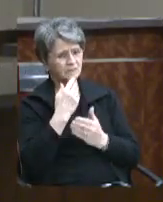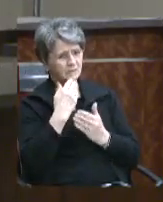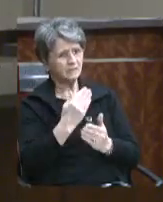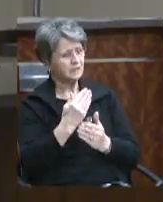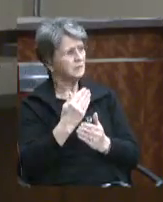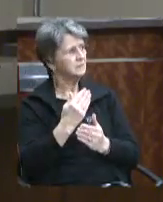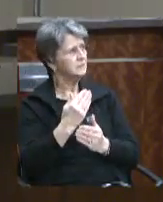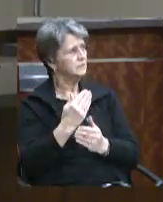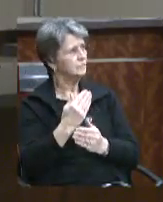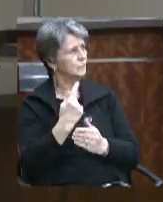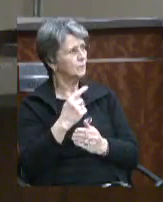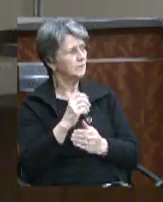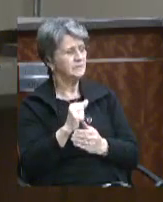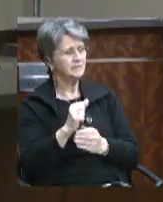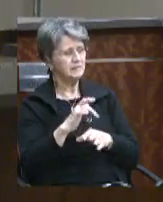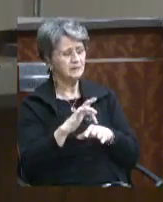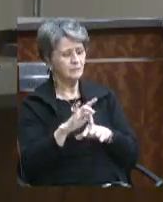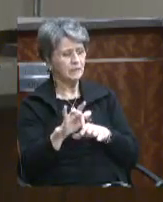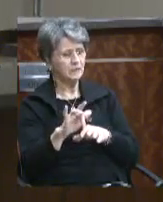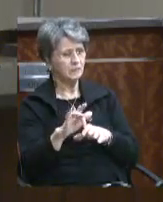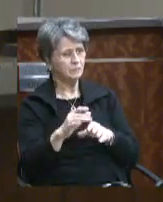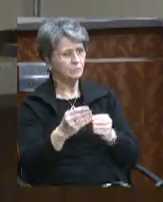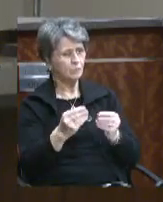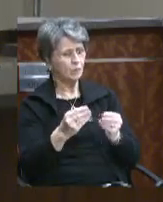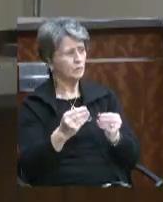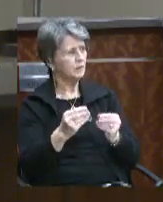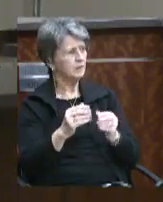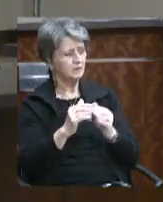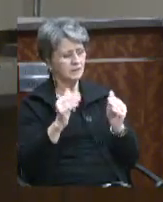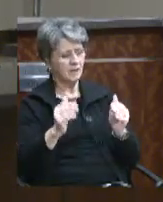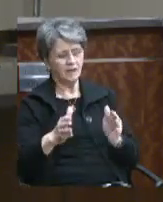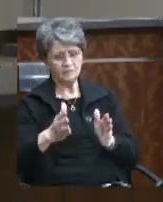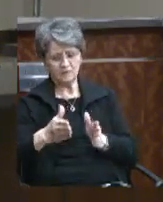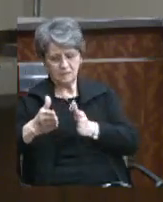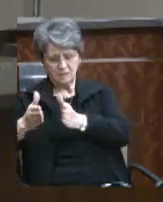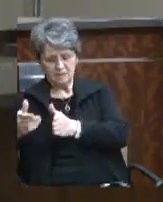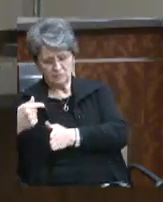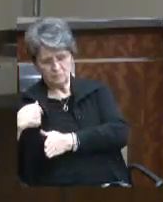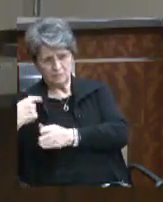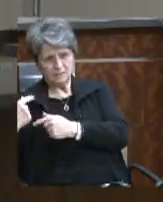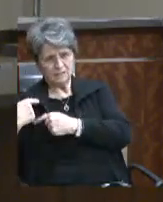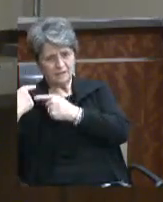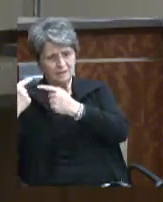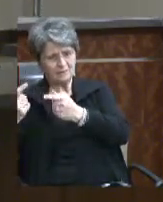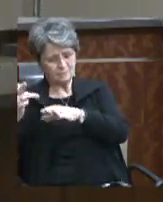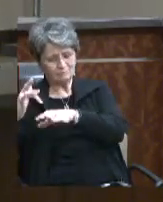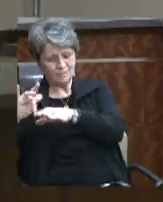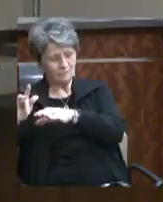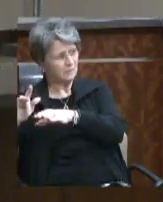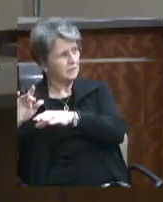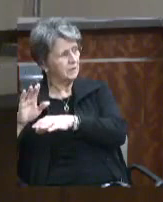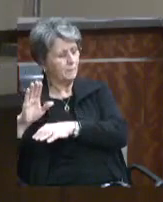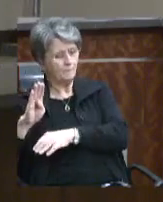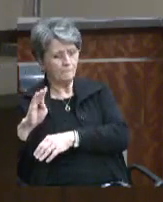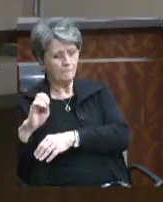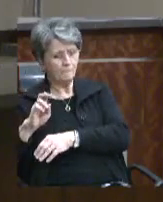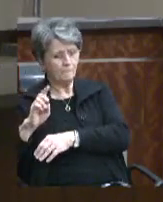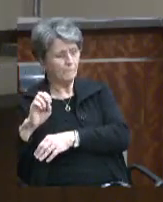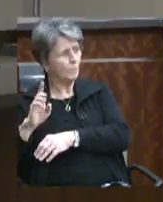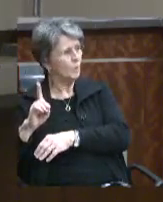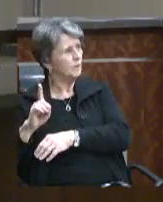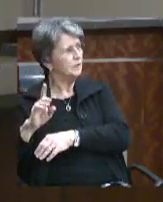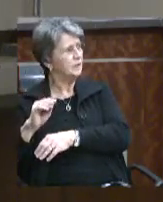is the abandoned property. The house next to me has been boarded up for a while, and also I noticed another house on 9th